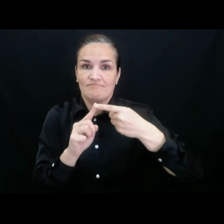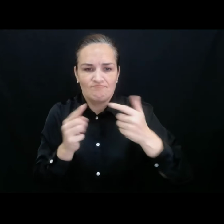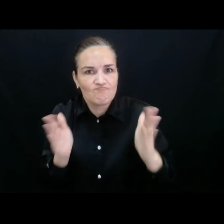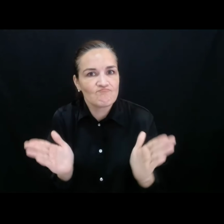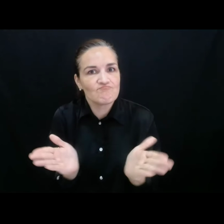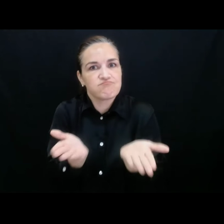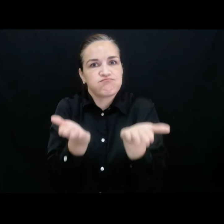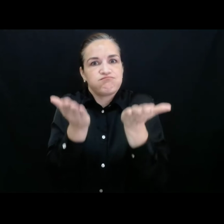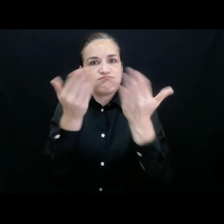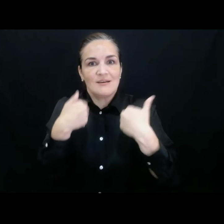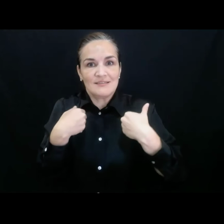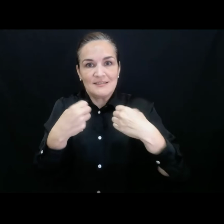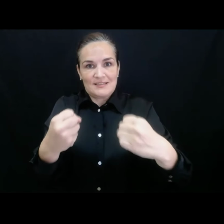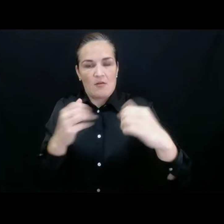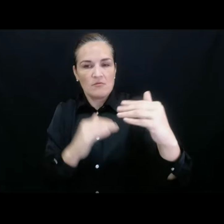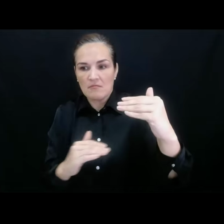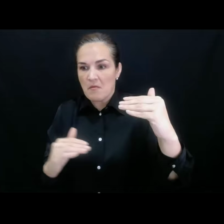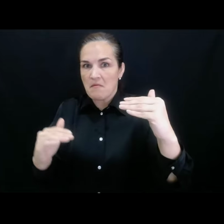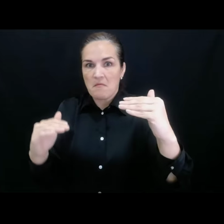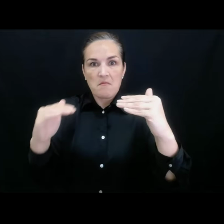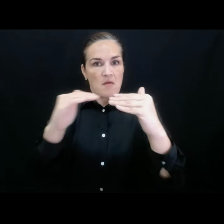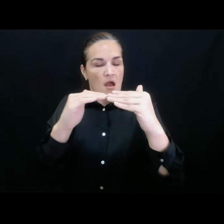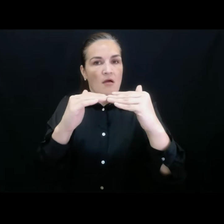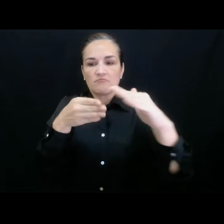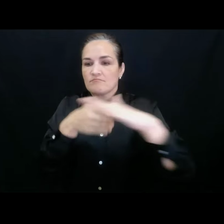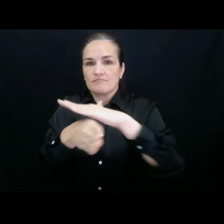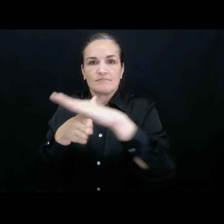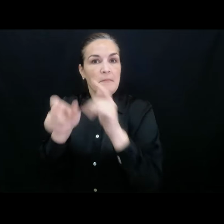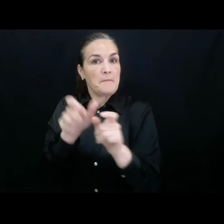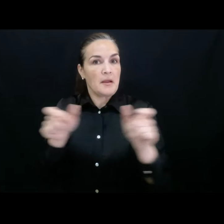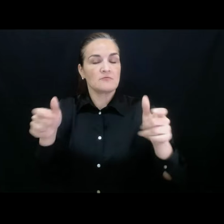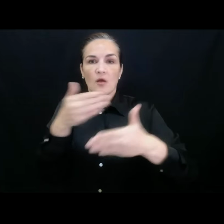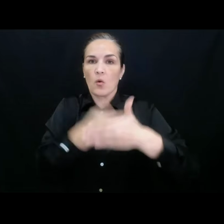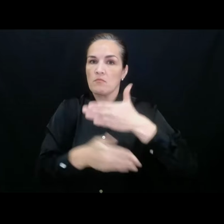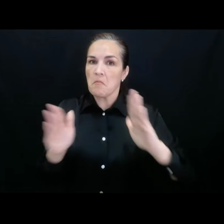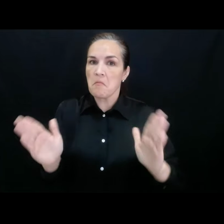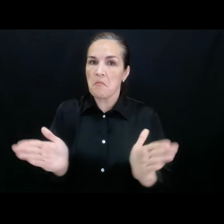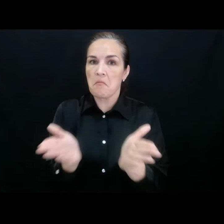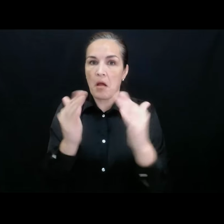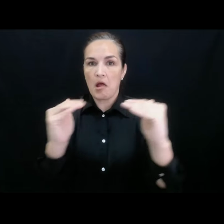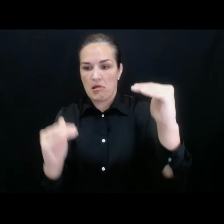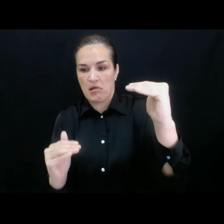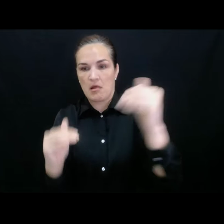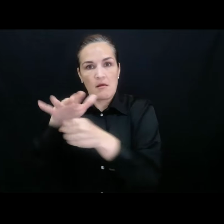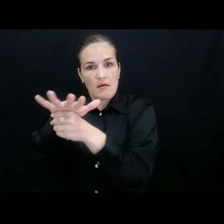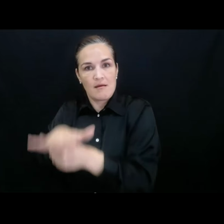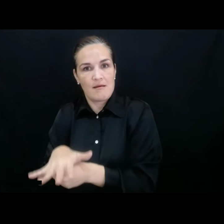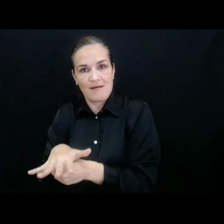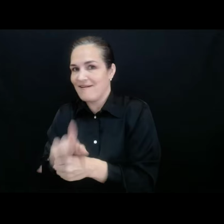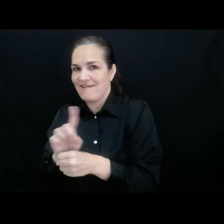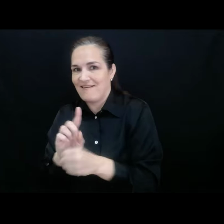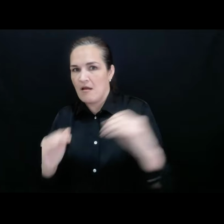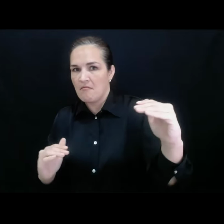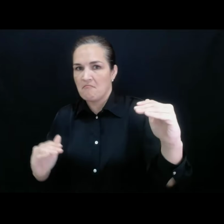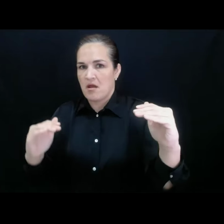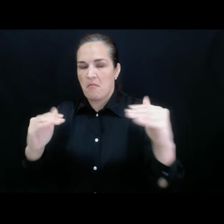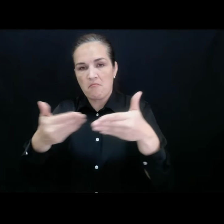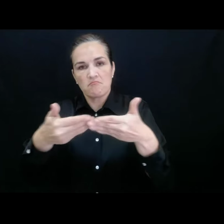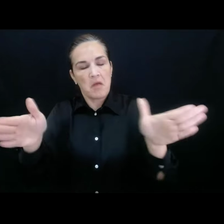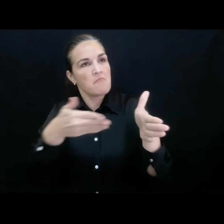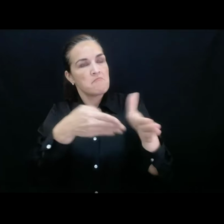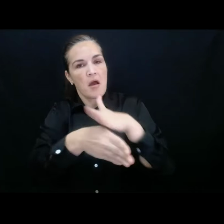actually one of their priorities, and reducing discrimination and barriers in access to health services they recognize as their explicit priority.